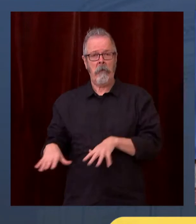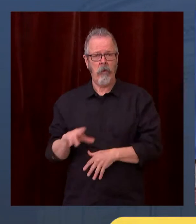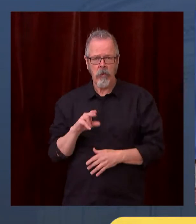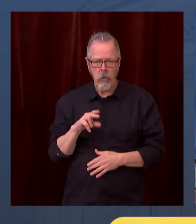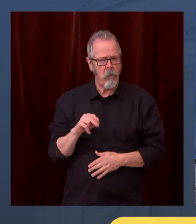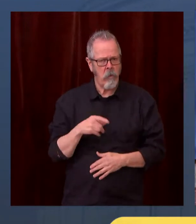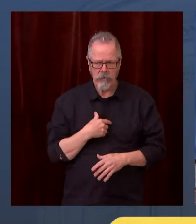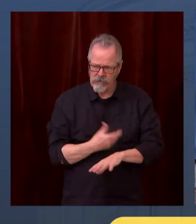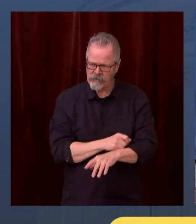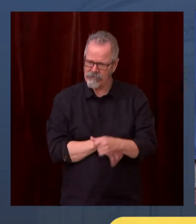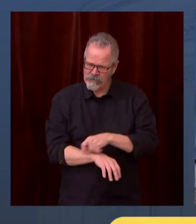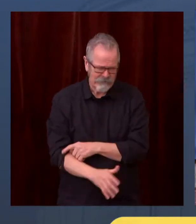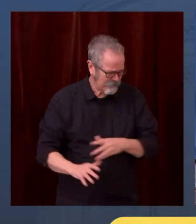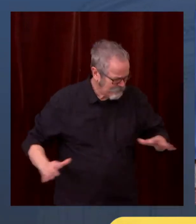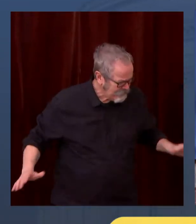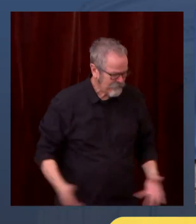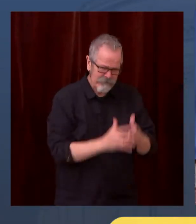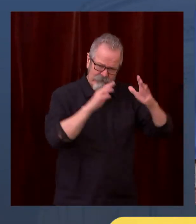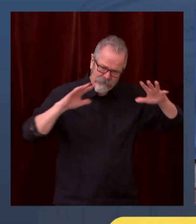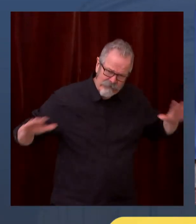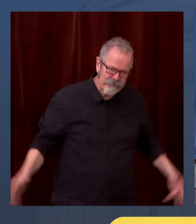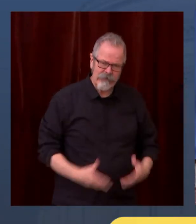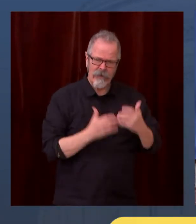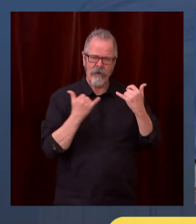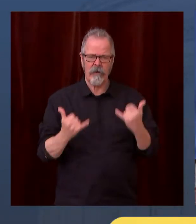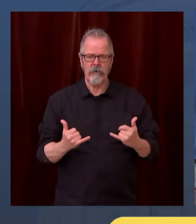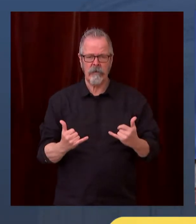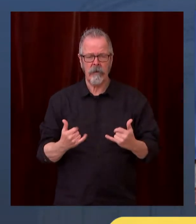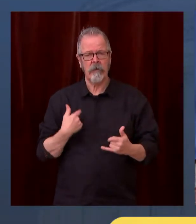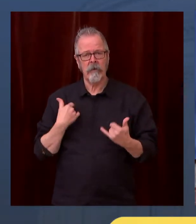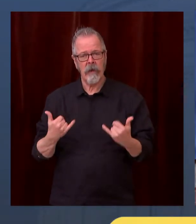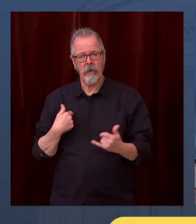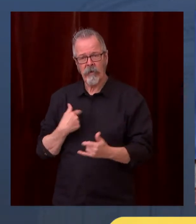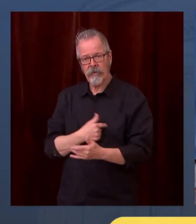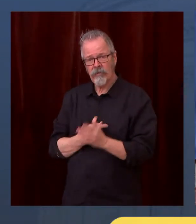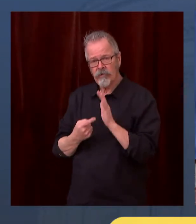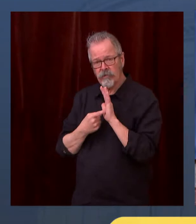making progress. I want to show you, just so you'll have some sense of that in the state, another graph